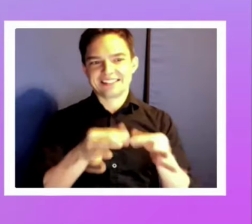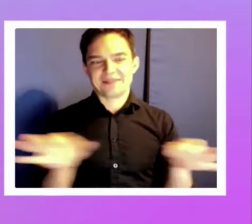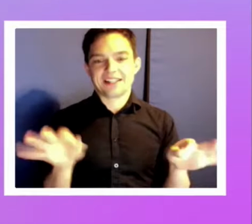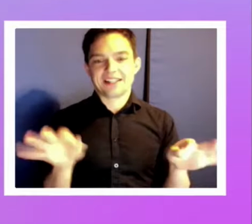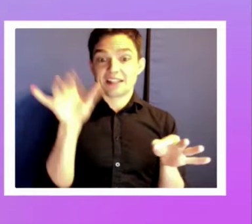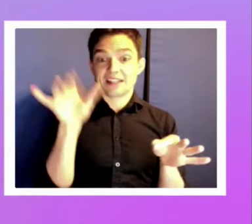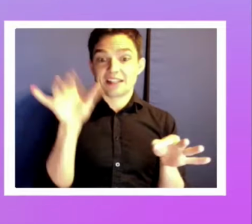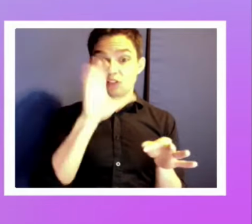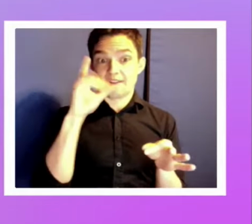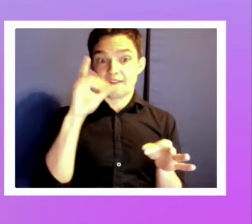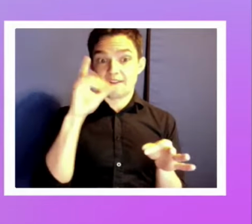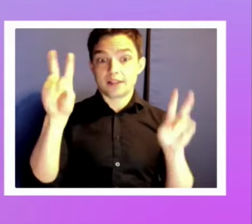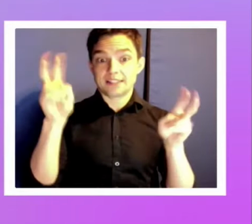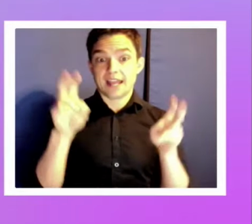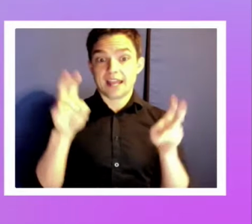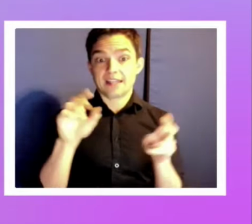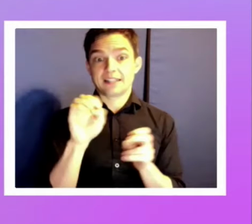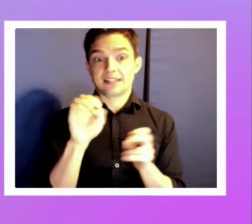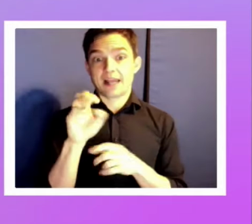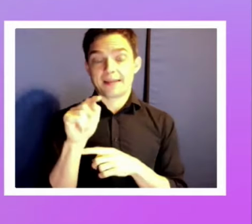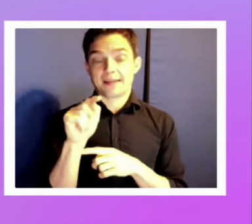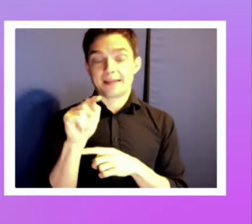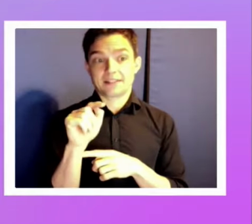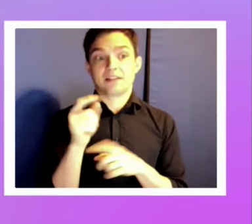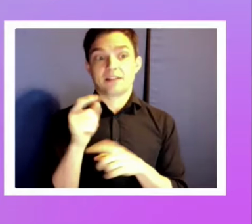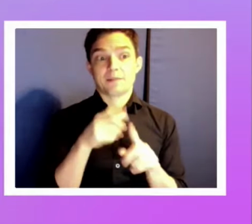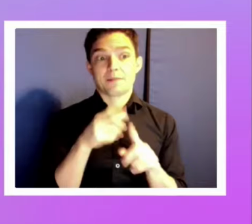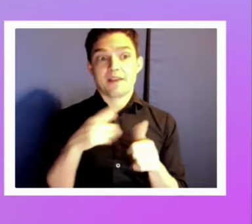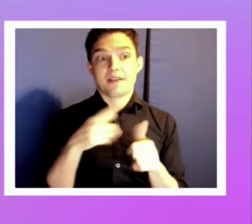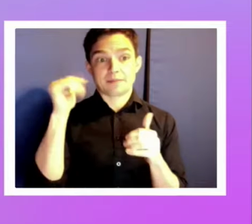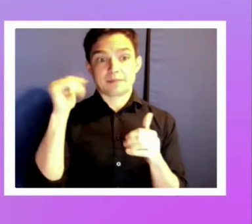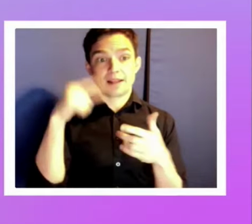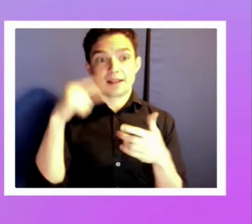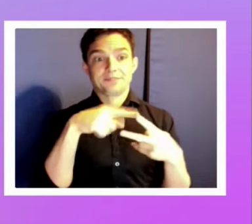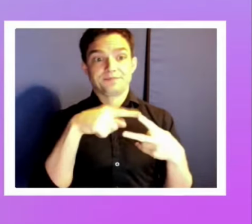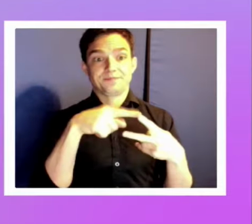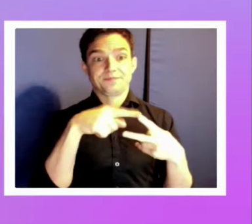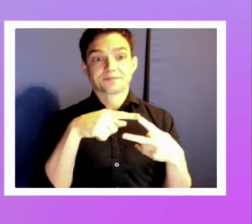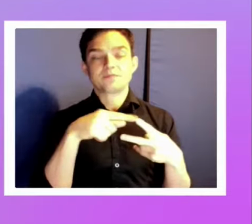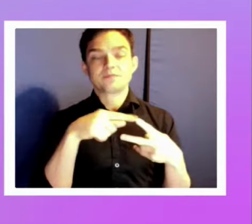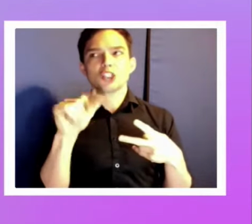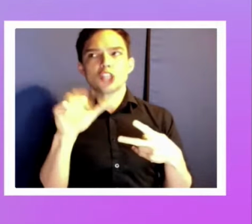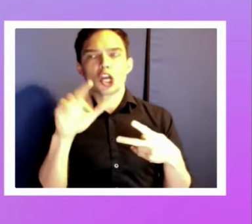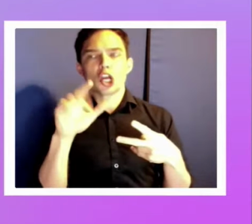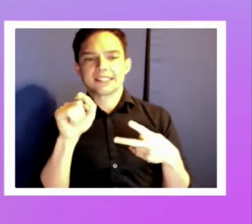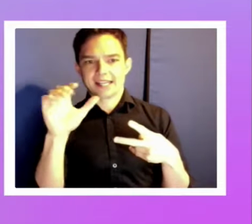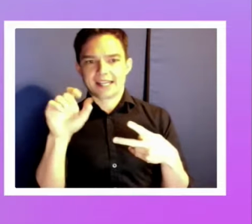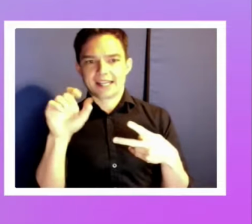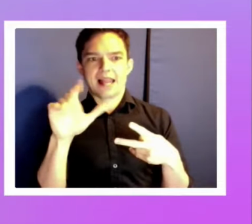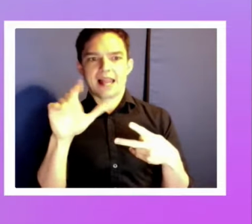title element from that first expectation has to have essentially